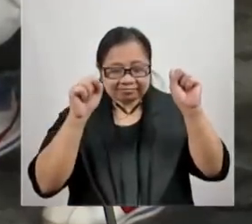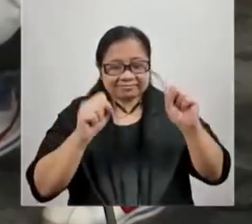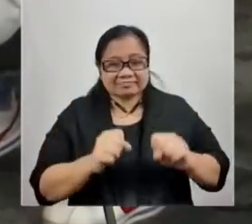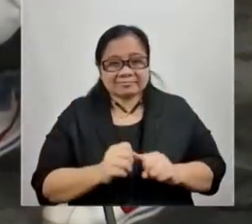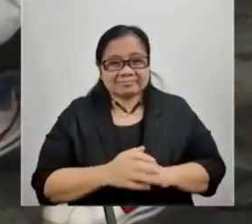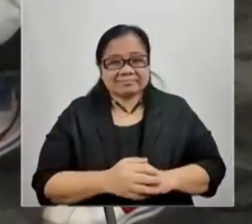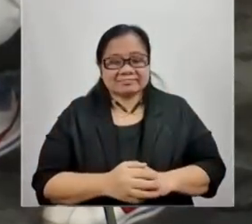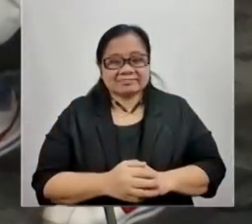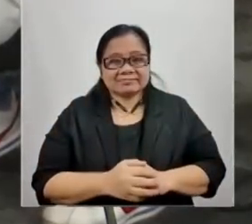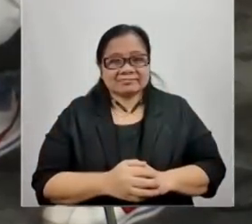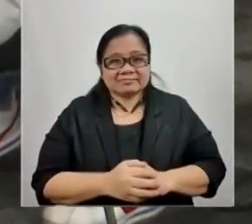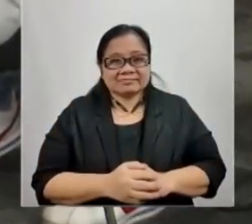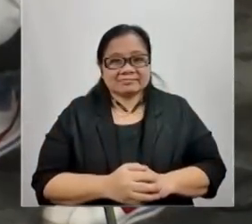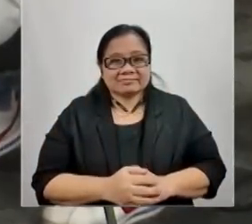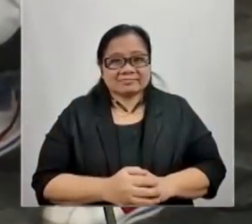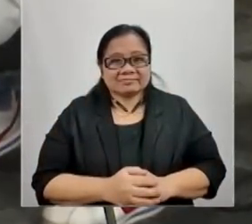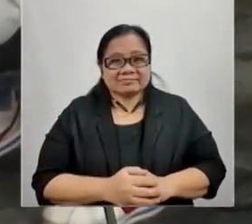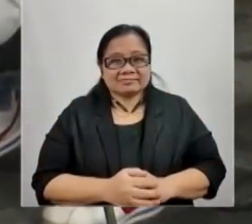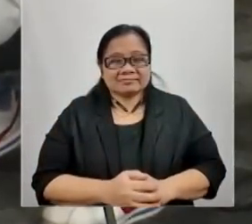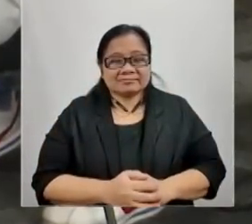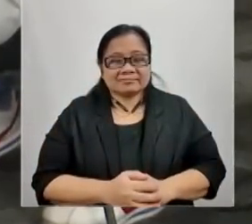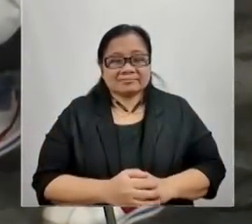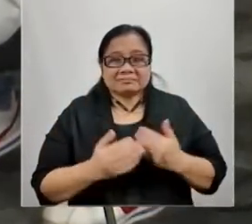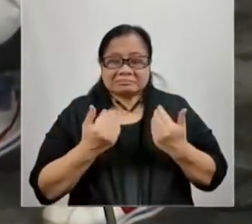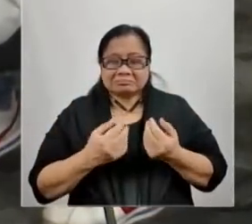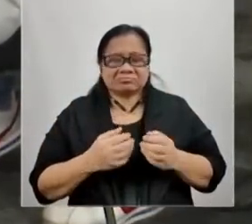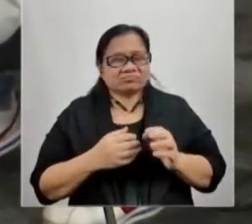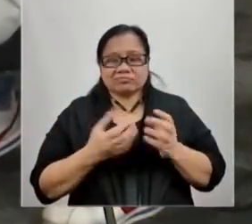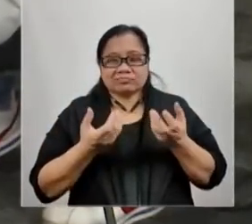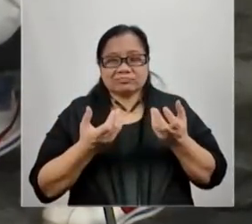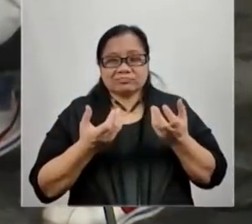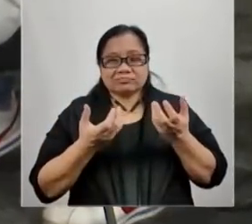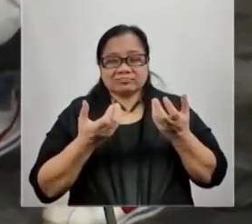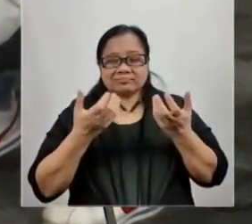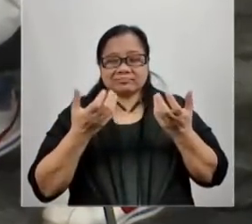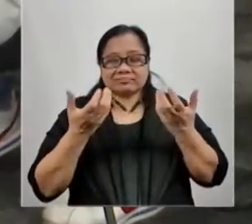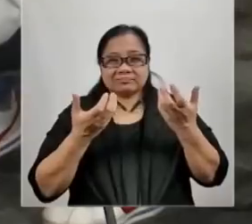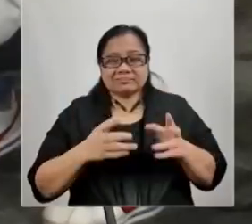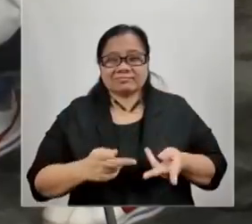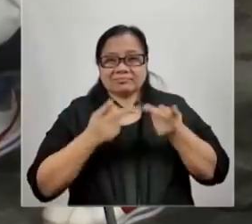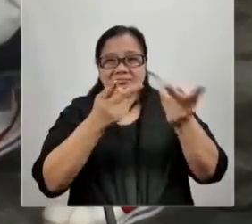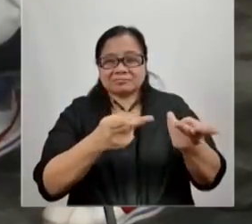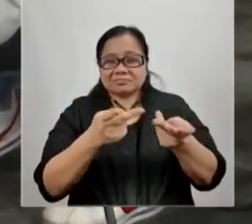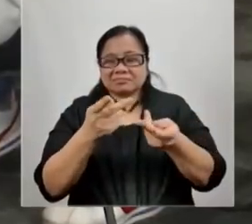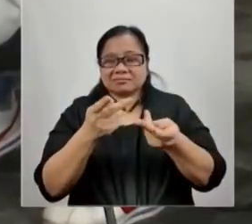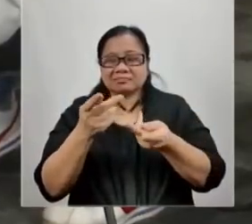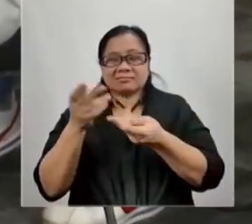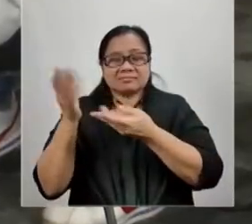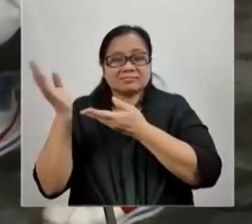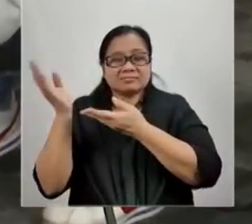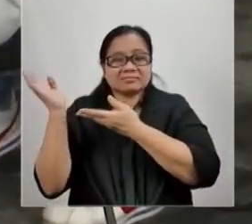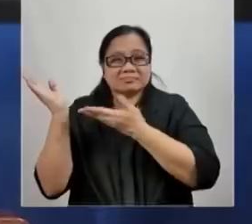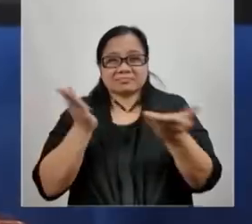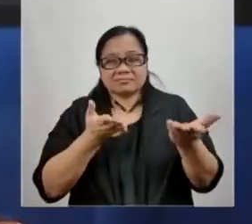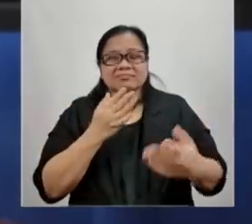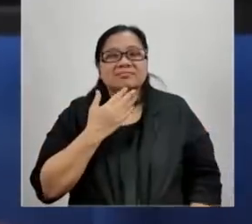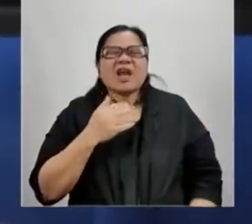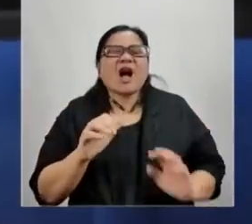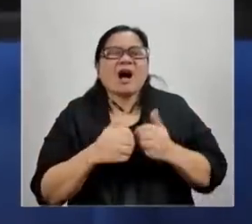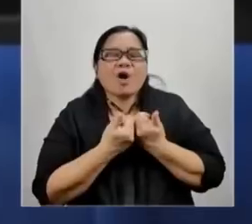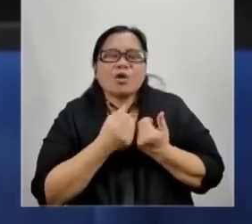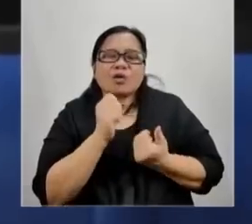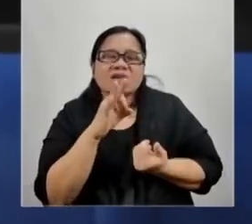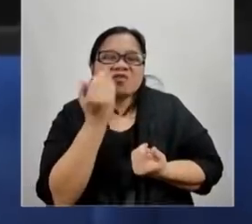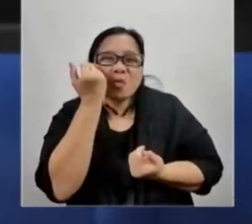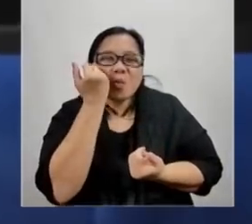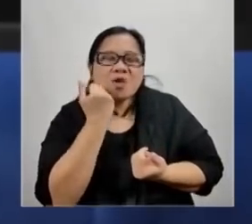of importation of sugar, in the event that there is an insufficient supply of sugar in the country, what will the administration do